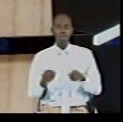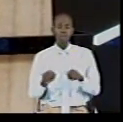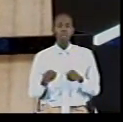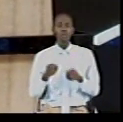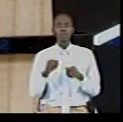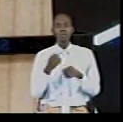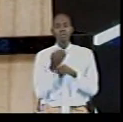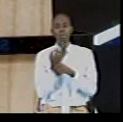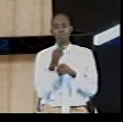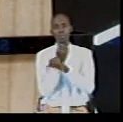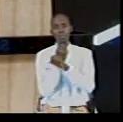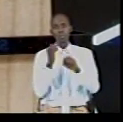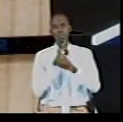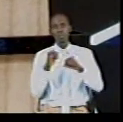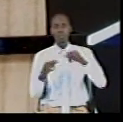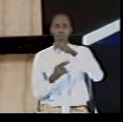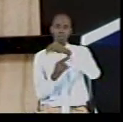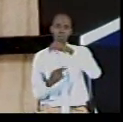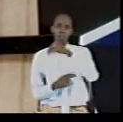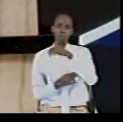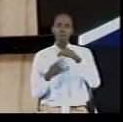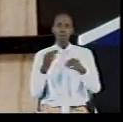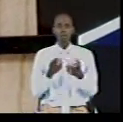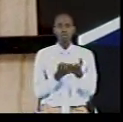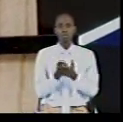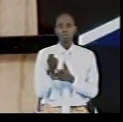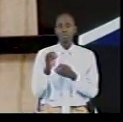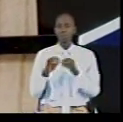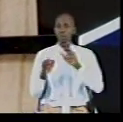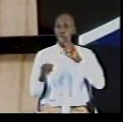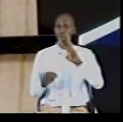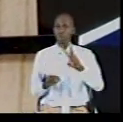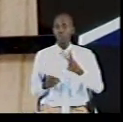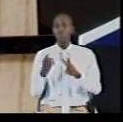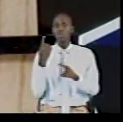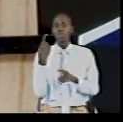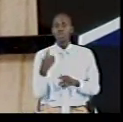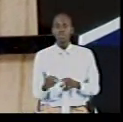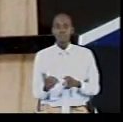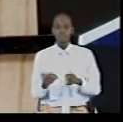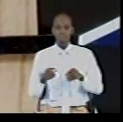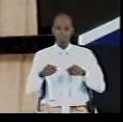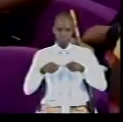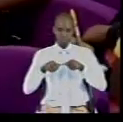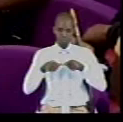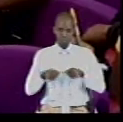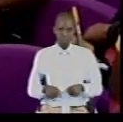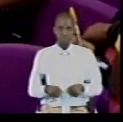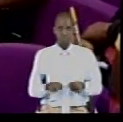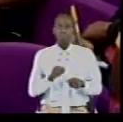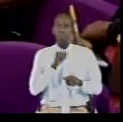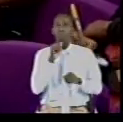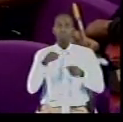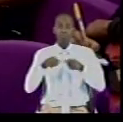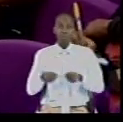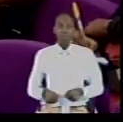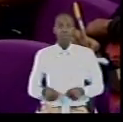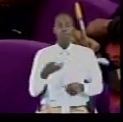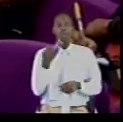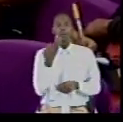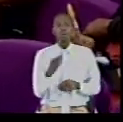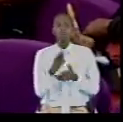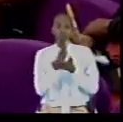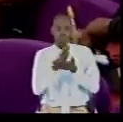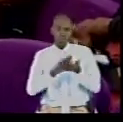of truth. Let's come to number two now. Number two, the instability of some pillars in